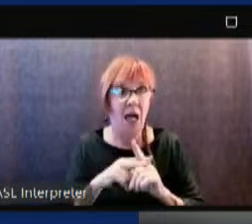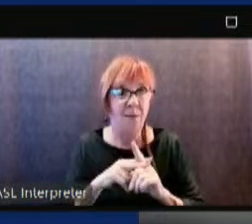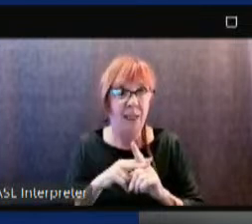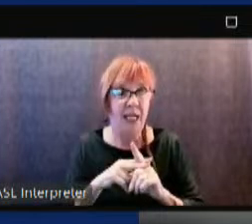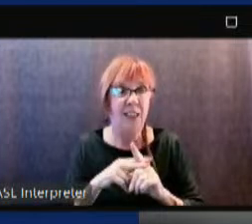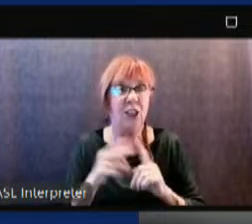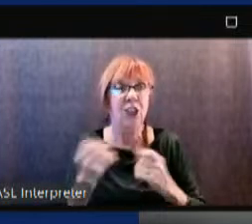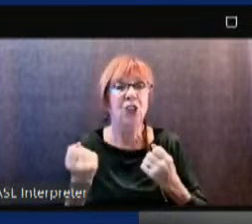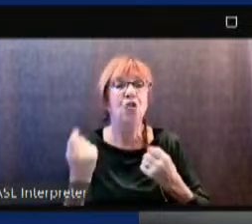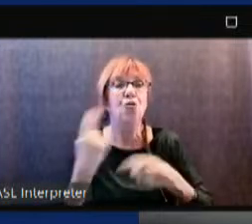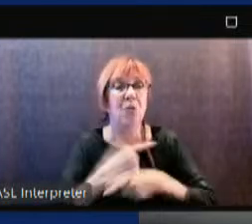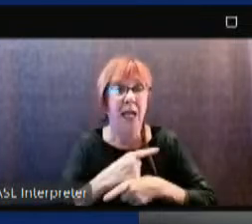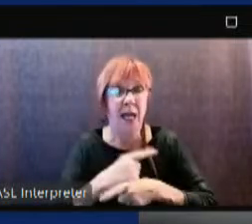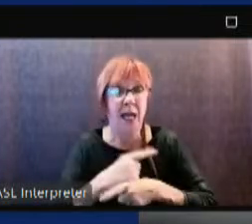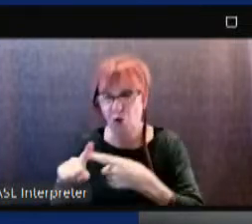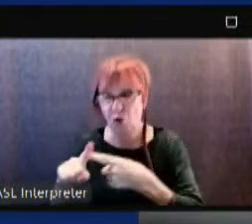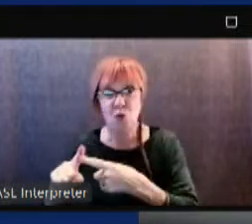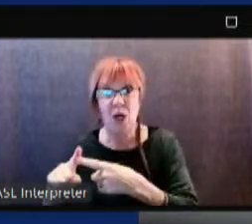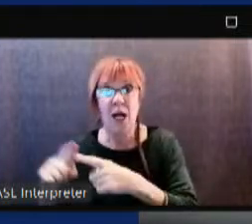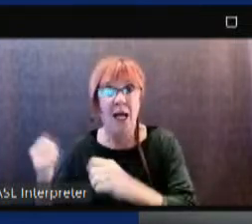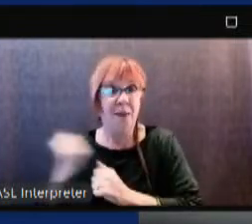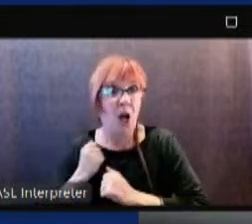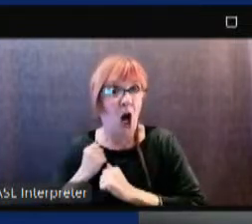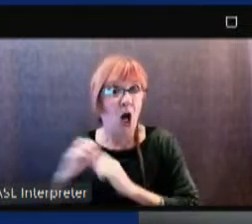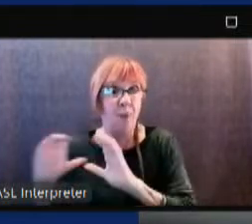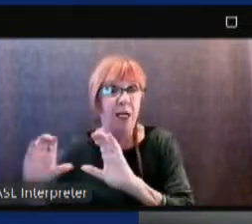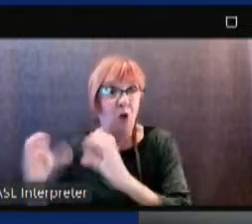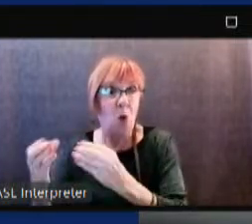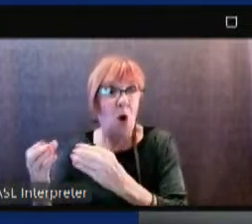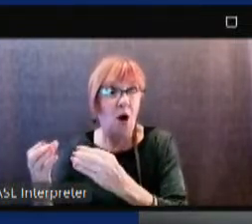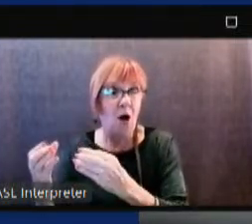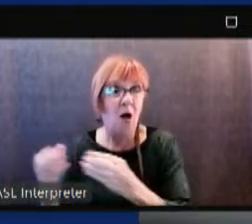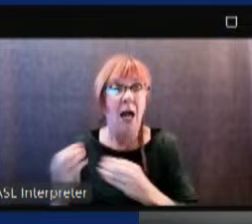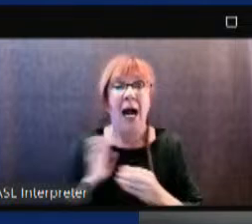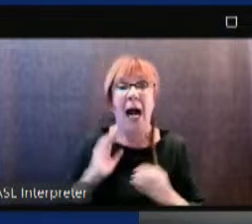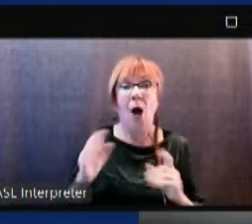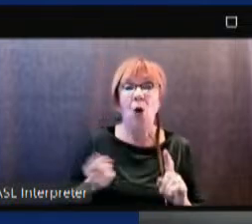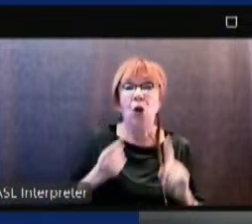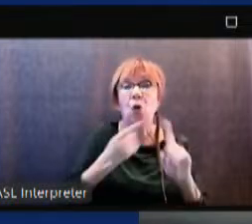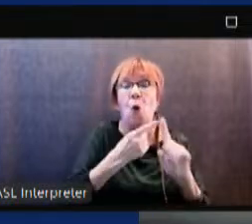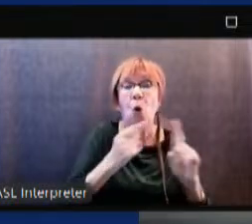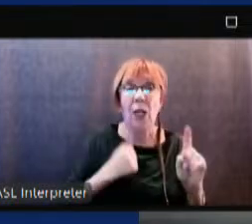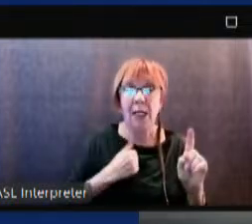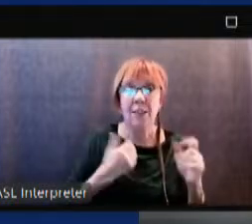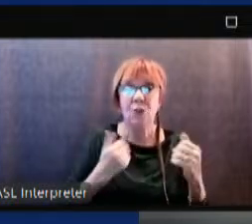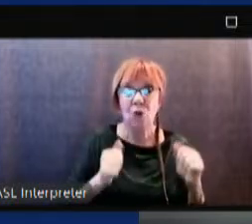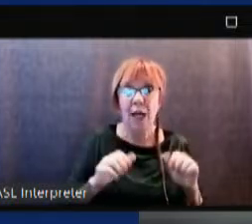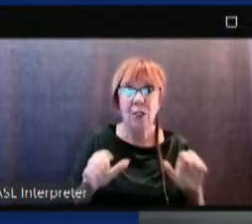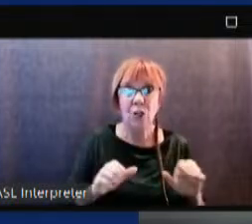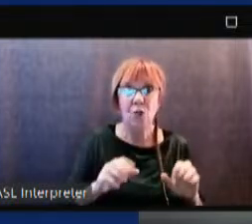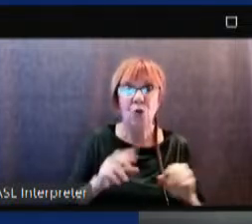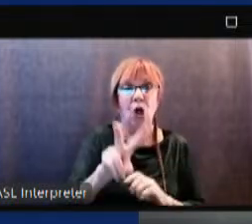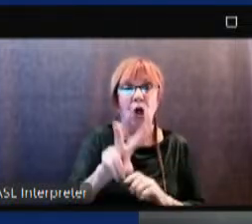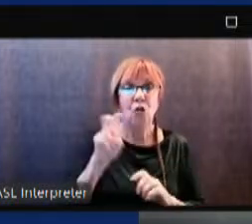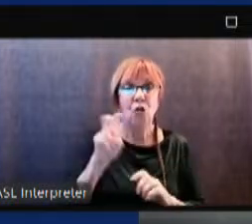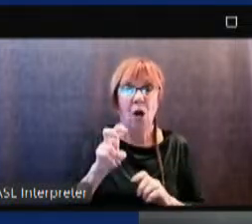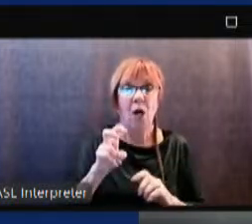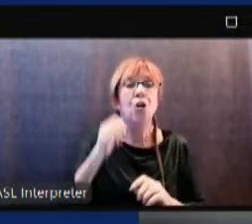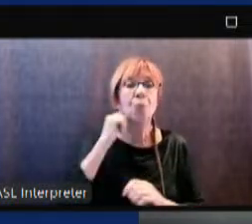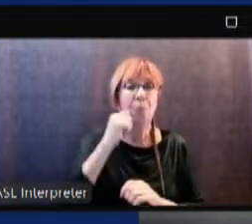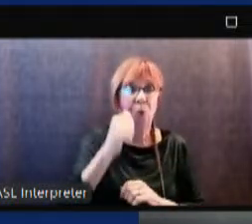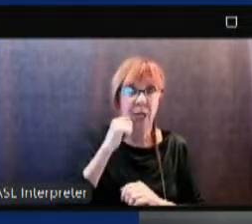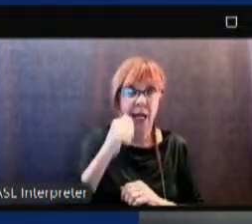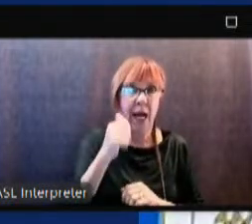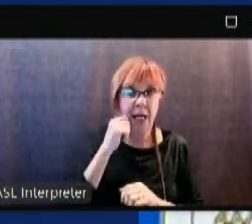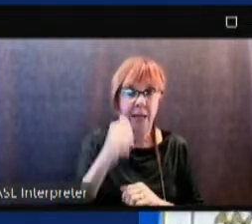today. Our goal is to do 200 transmittal per day to U.S. Army Corps.